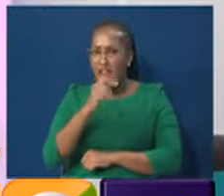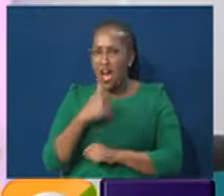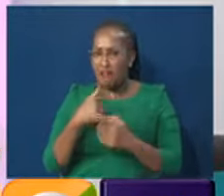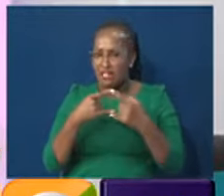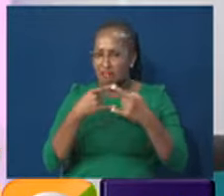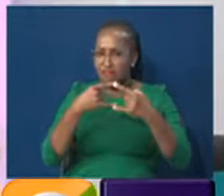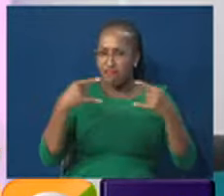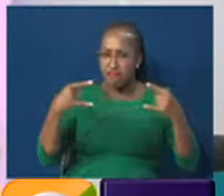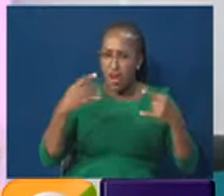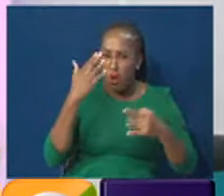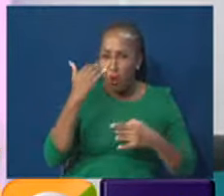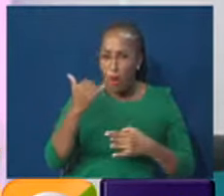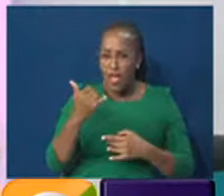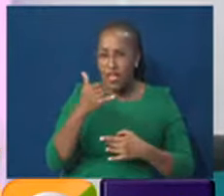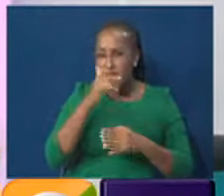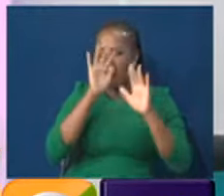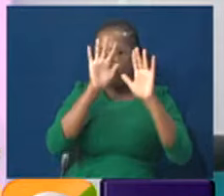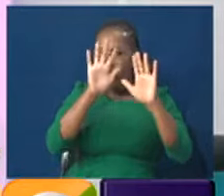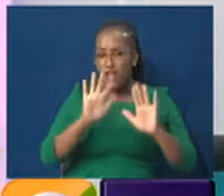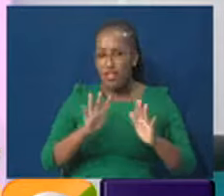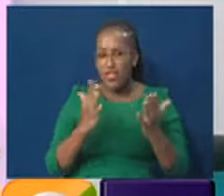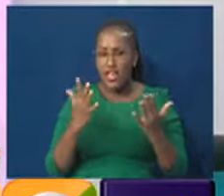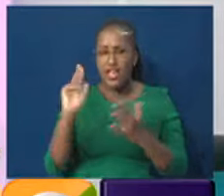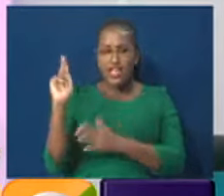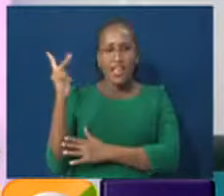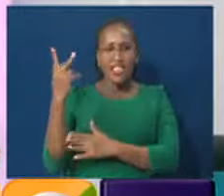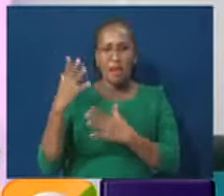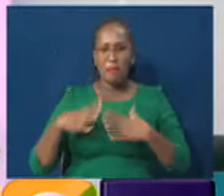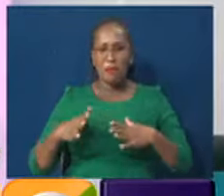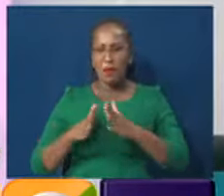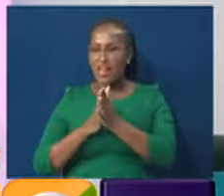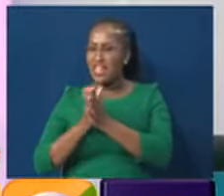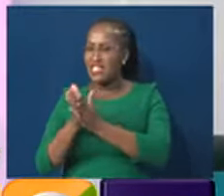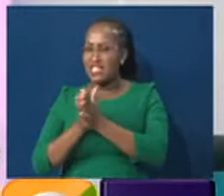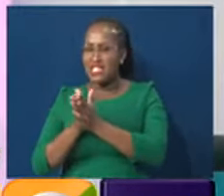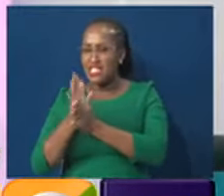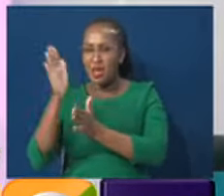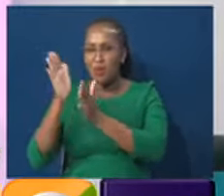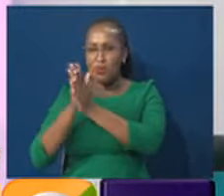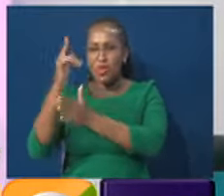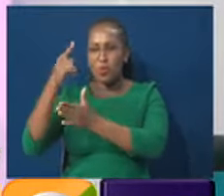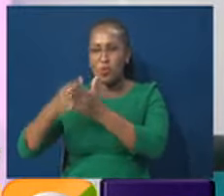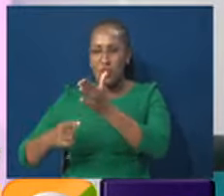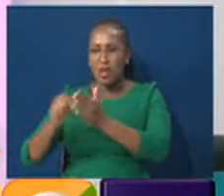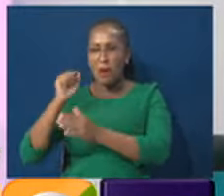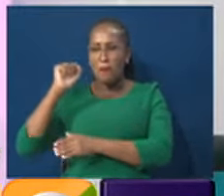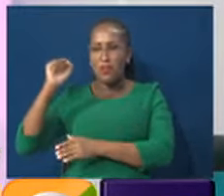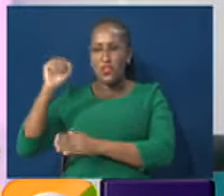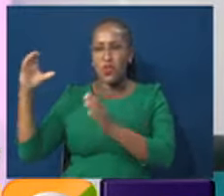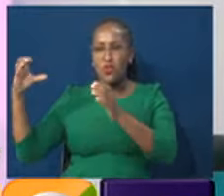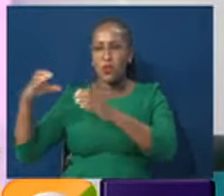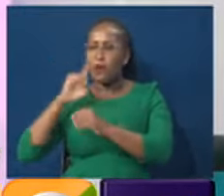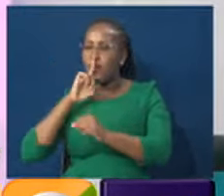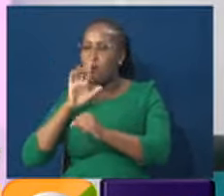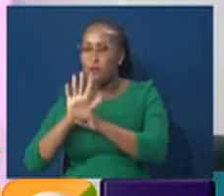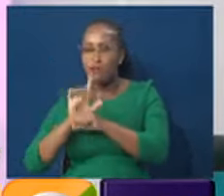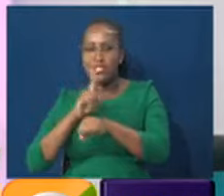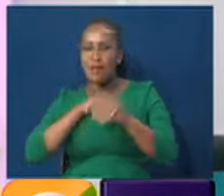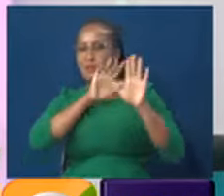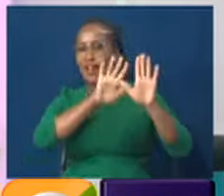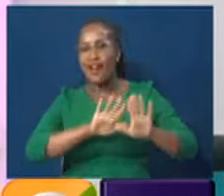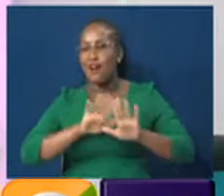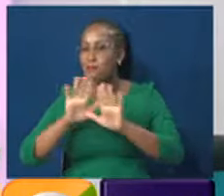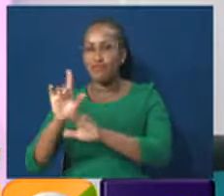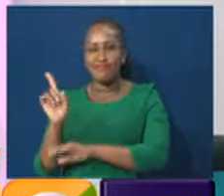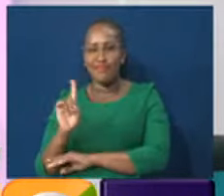but most importantly, Kenyans were not very interested in what political parties promised during campaigns. So